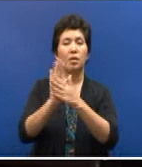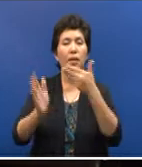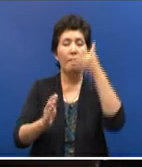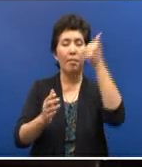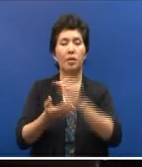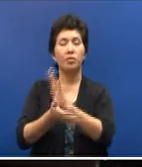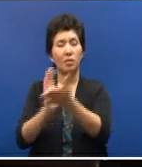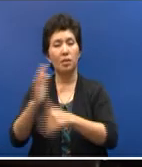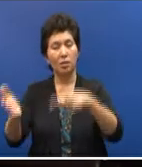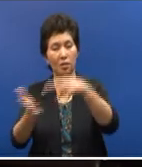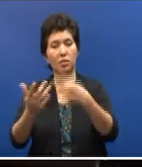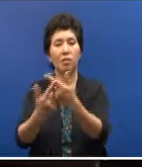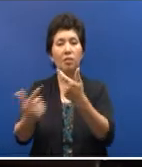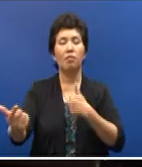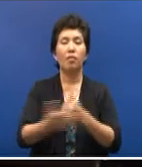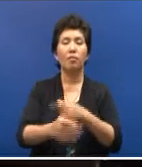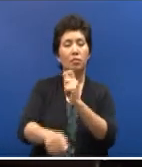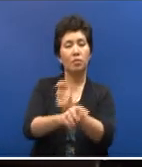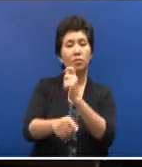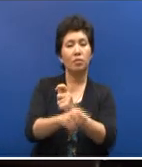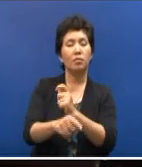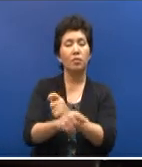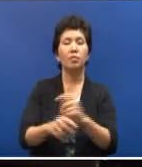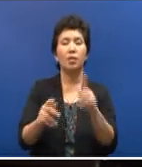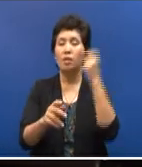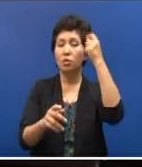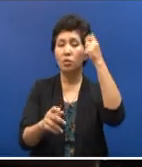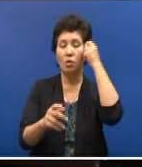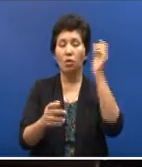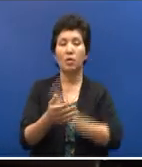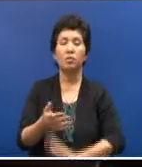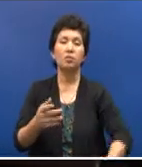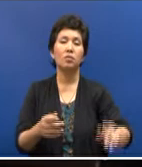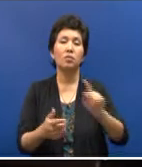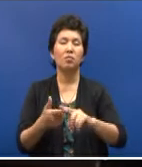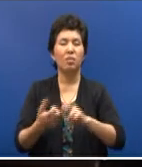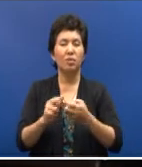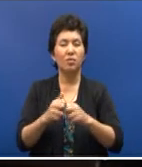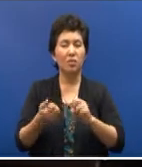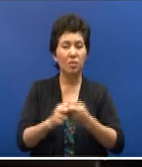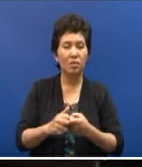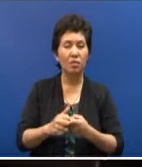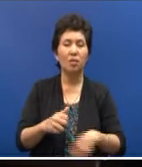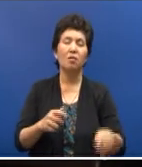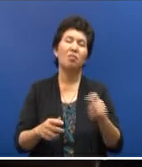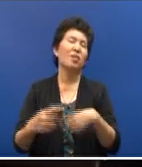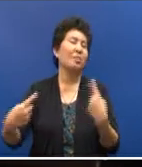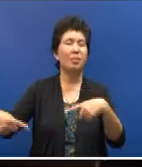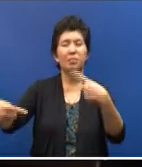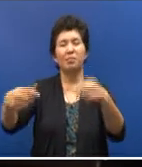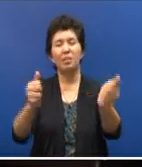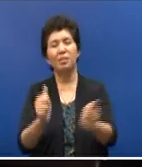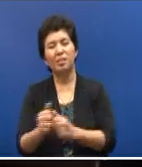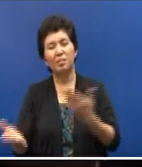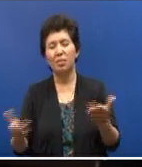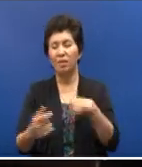Okay, so this is from the functionalism theory. Okay, conflict theory is always contradict to functionalism theories. Okay, so